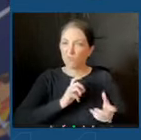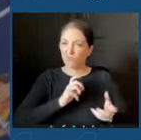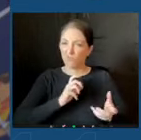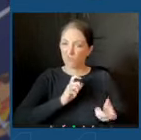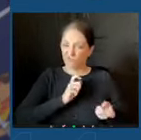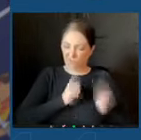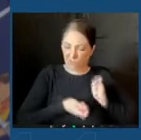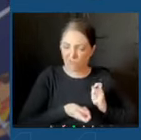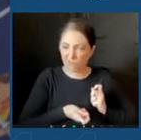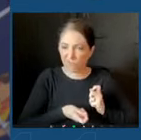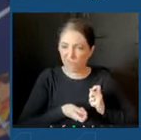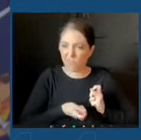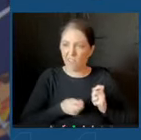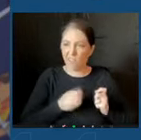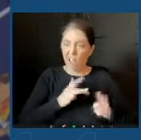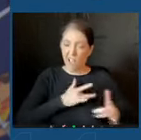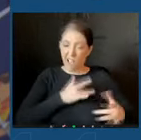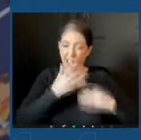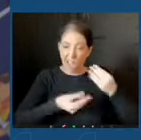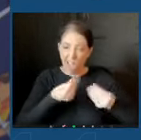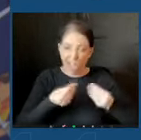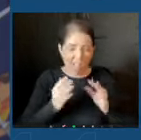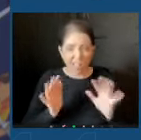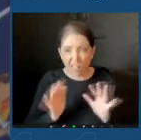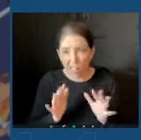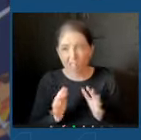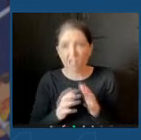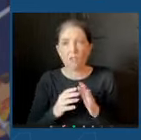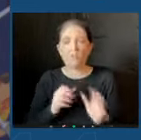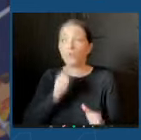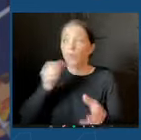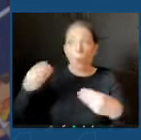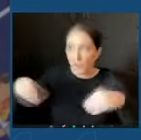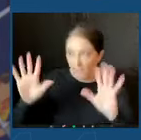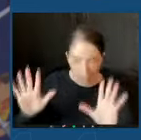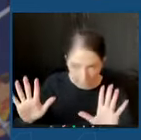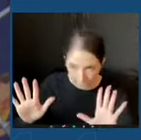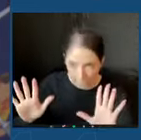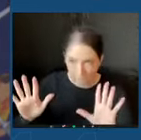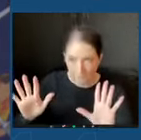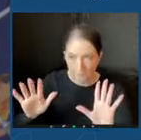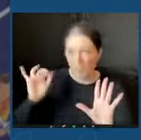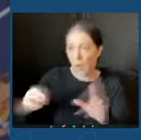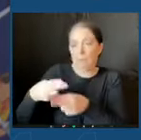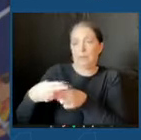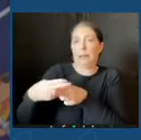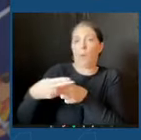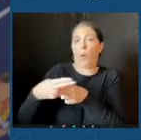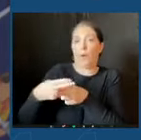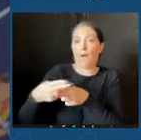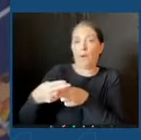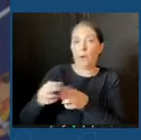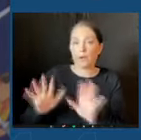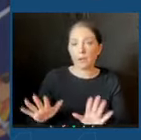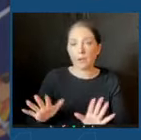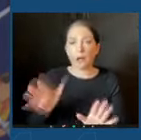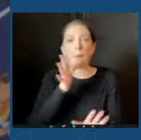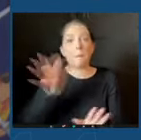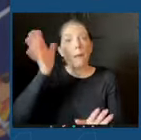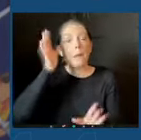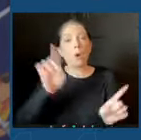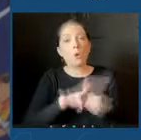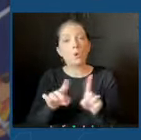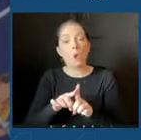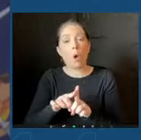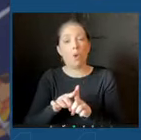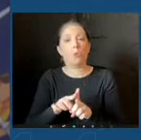less respectful. We can get back to that. Don't give up, young people. Don't give up. That was just a temporary setback. But parents also deserve the peace of mind to